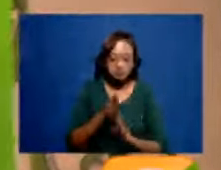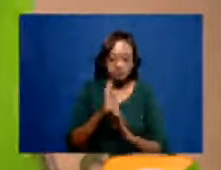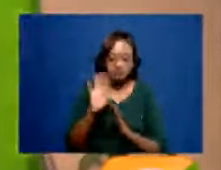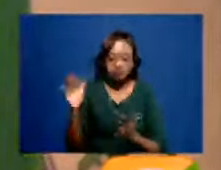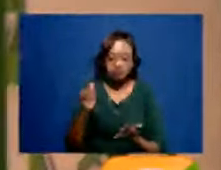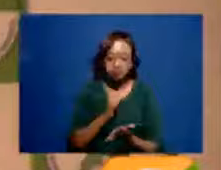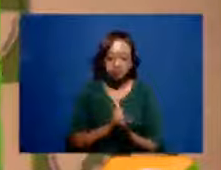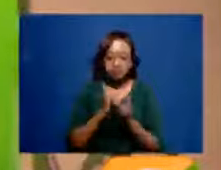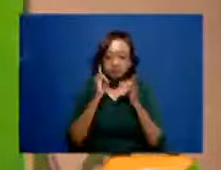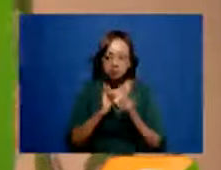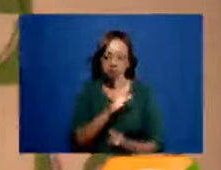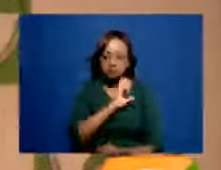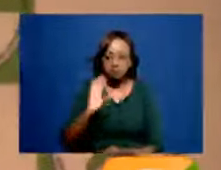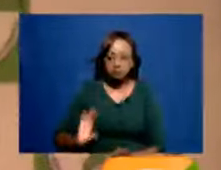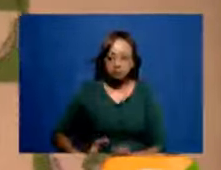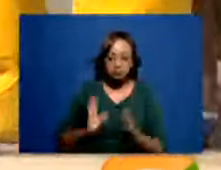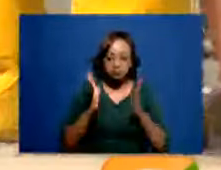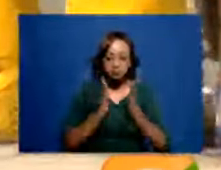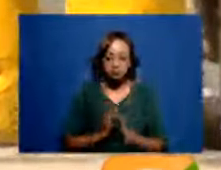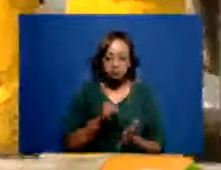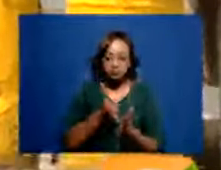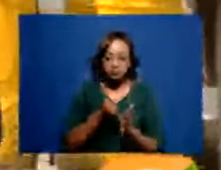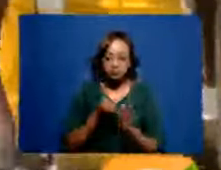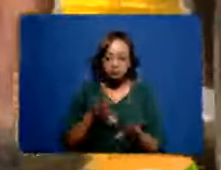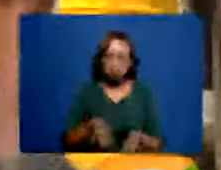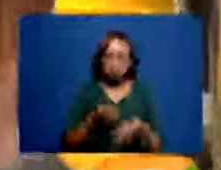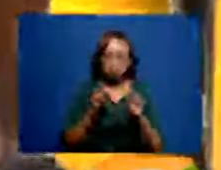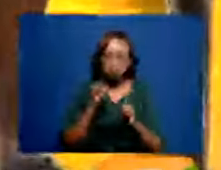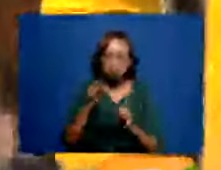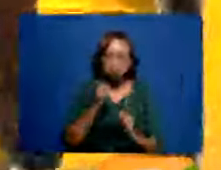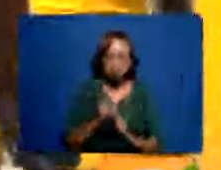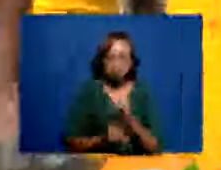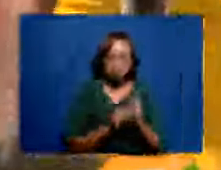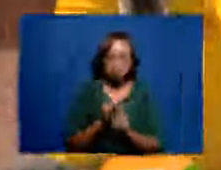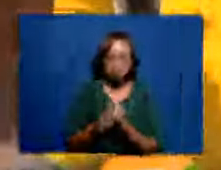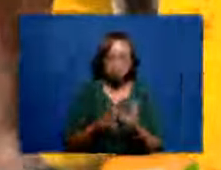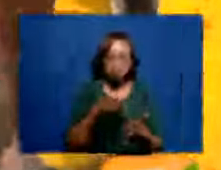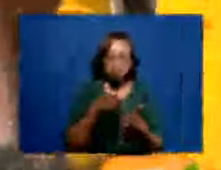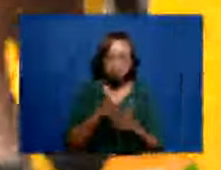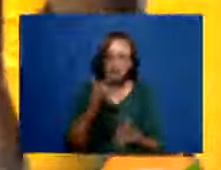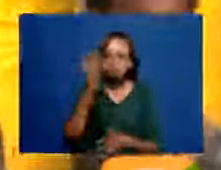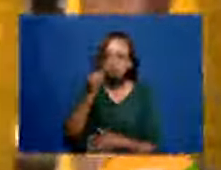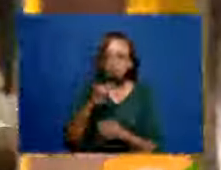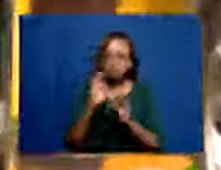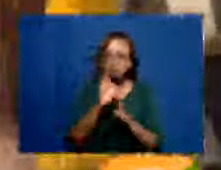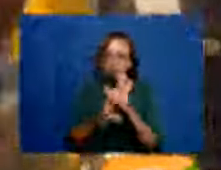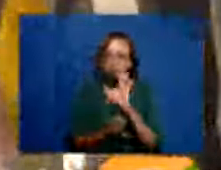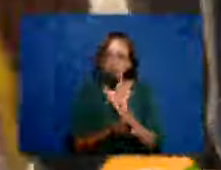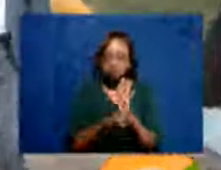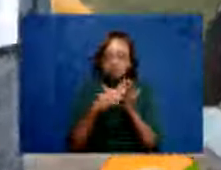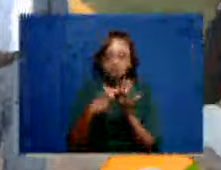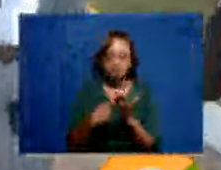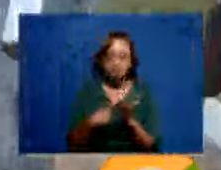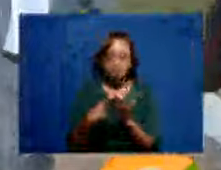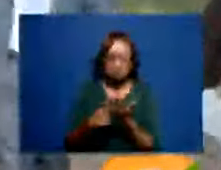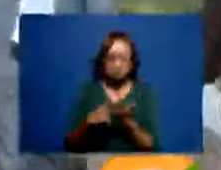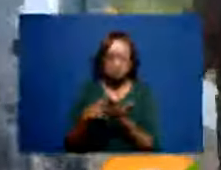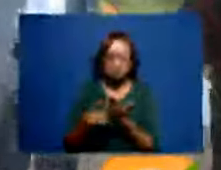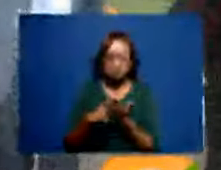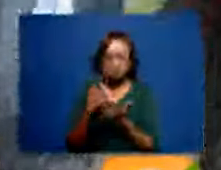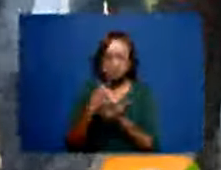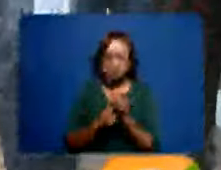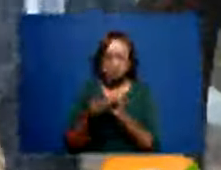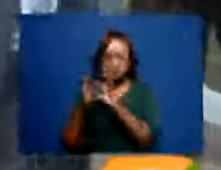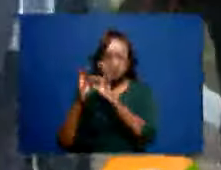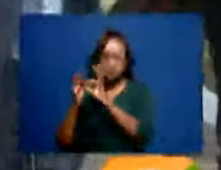IBC commissioners, including their chair. The process was put on hold following the constitution of the bipartisan talks, where both Azimio